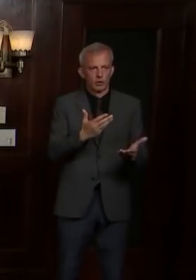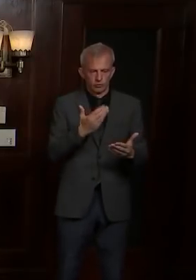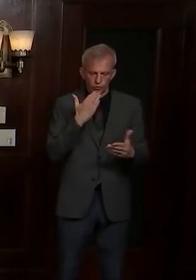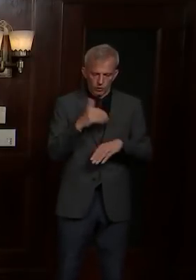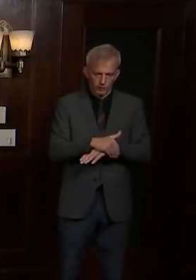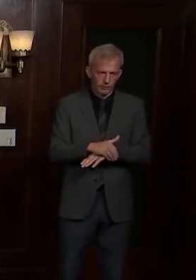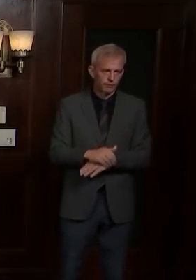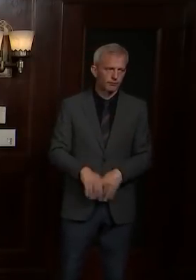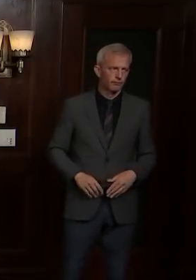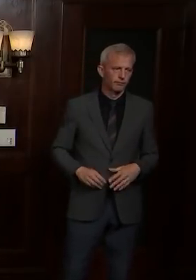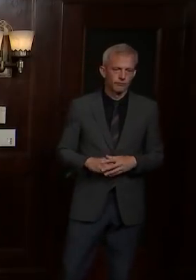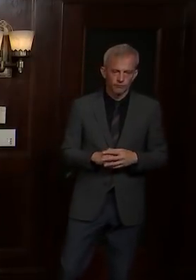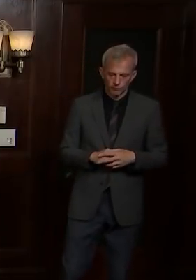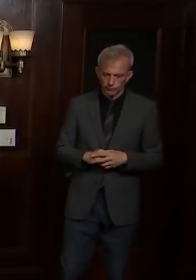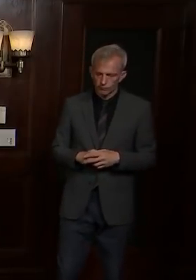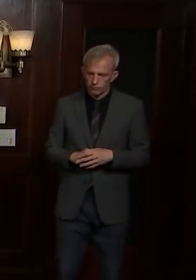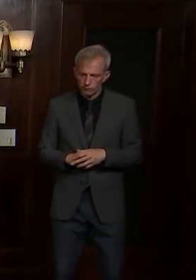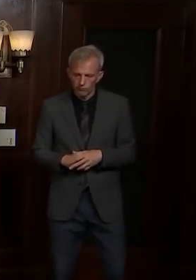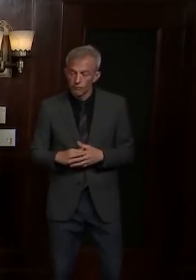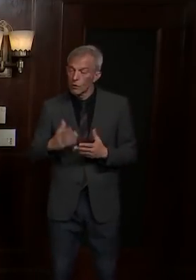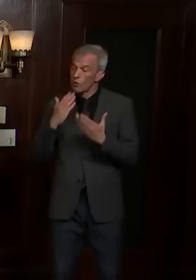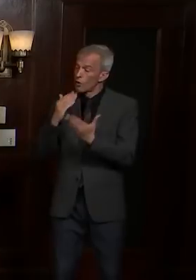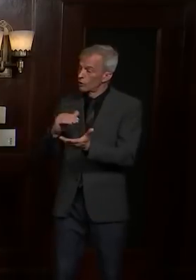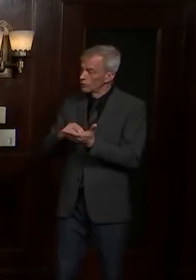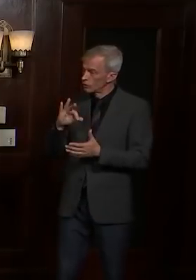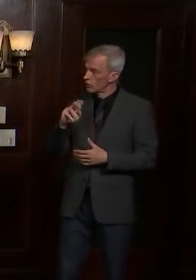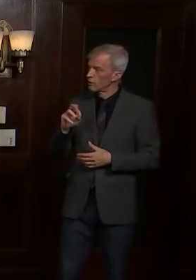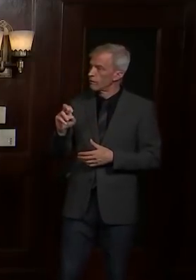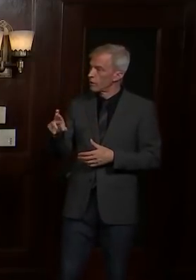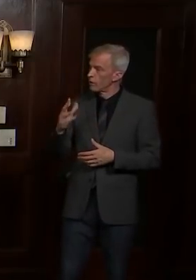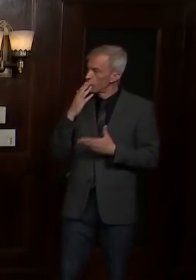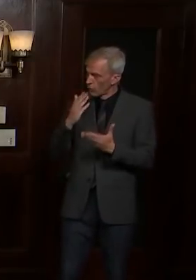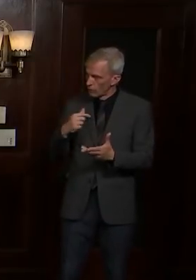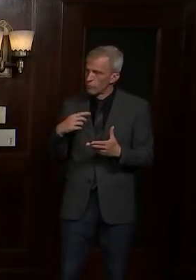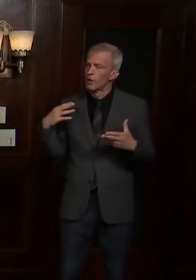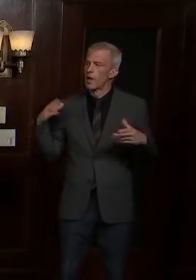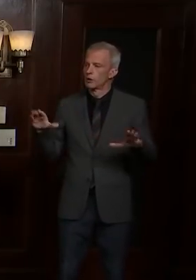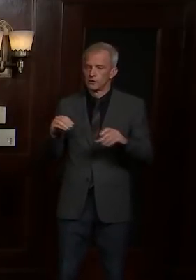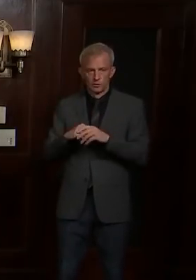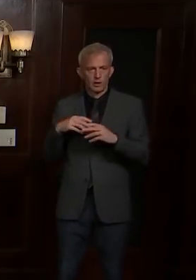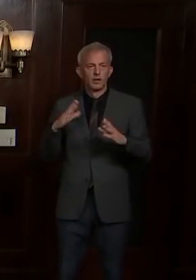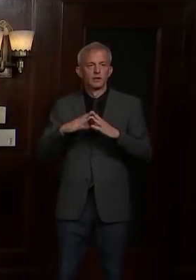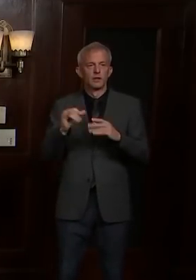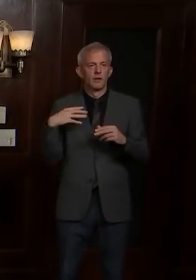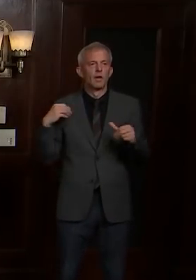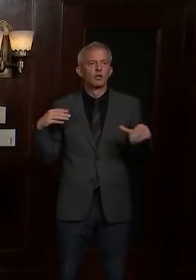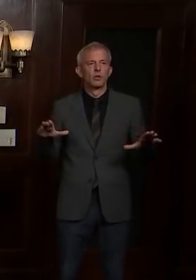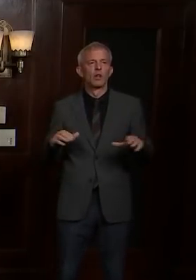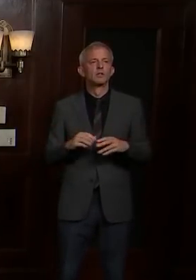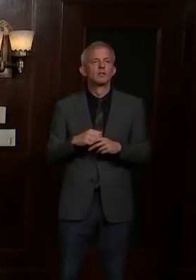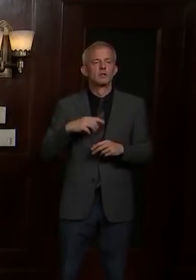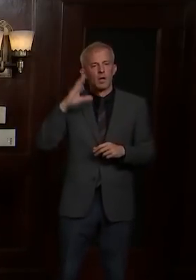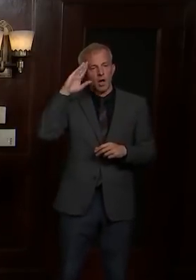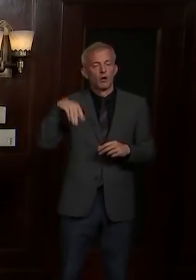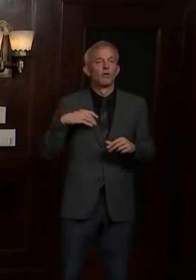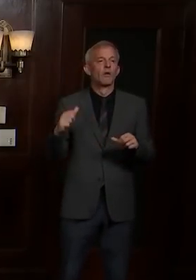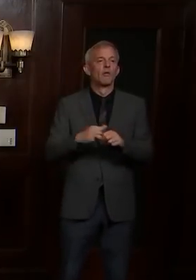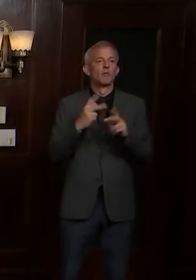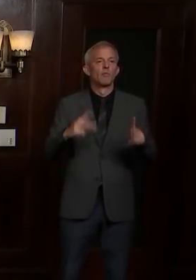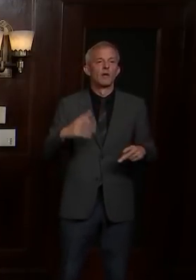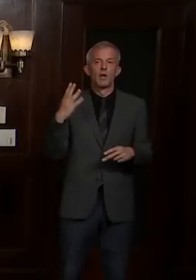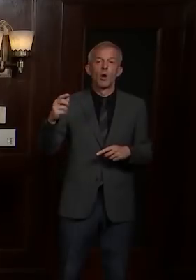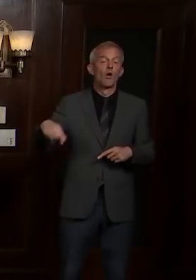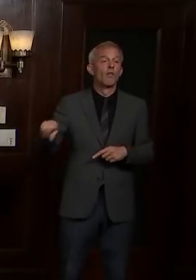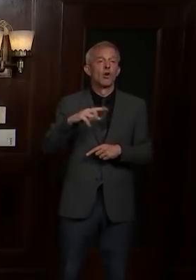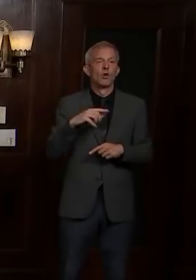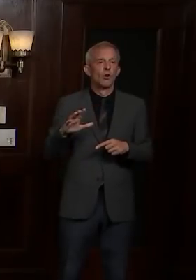Thank you so much, Dr. Ferrer. Thank you for being an angel in this city of angels. And I know for everybody who's out there, your guidance has